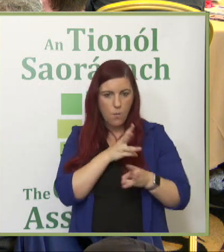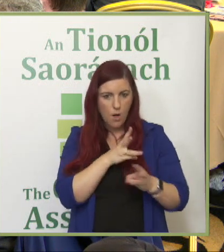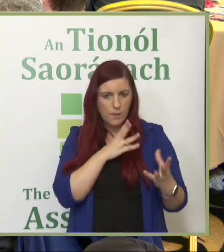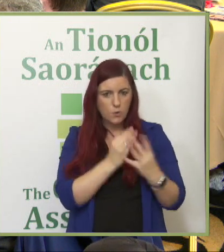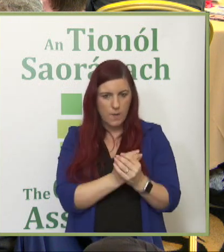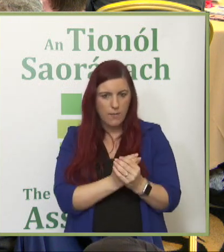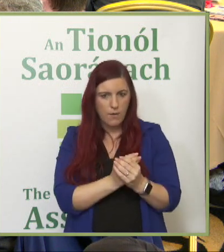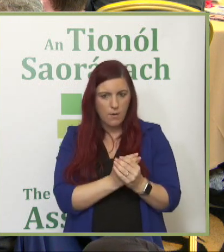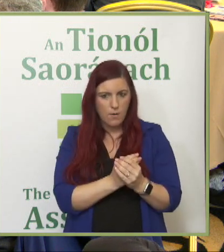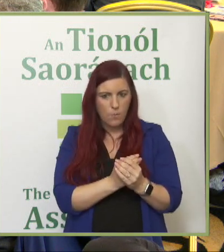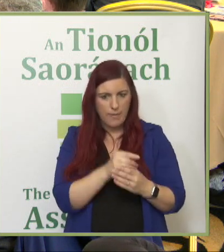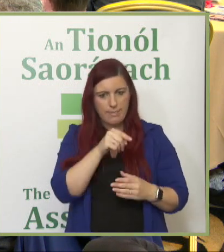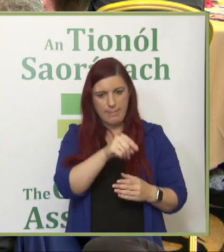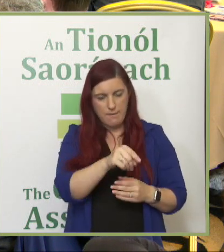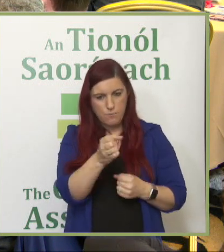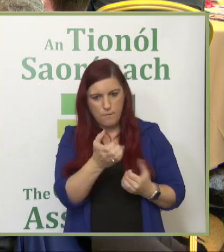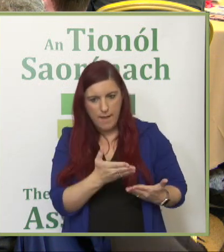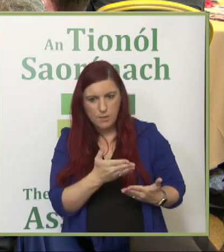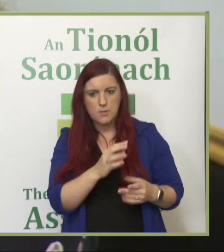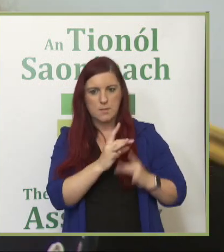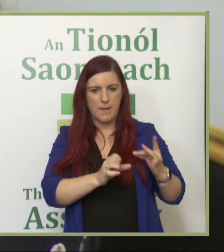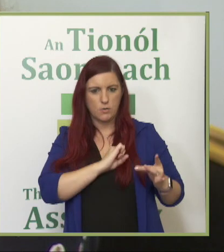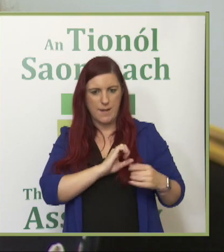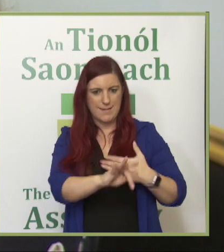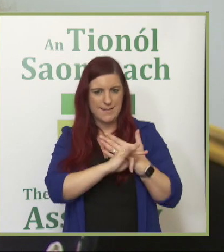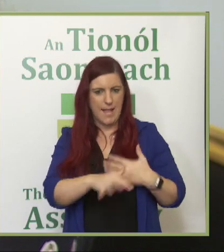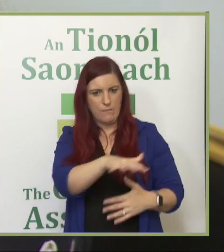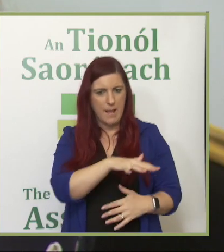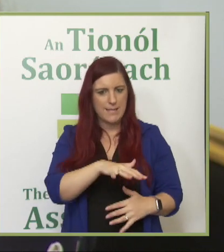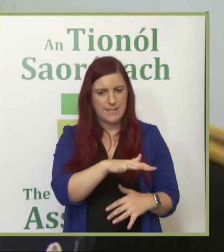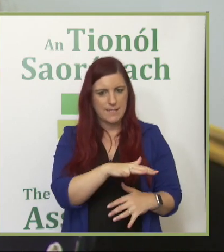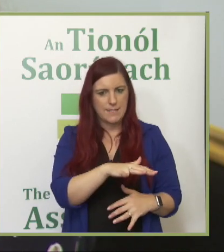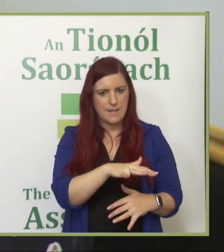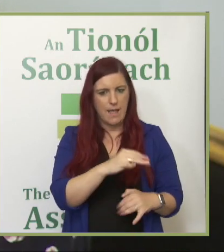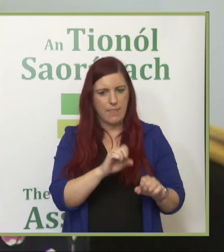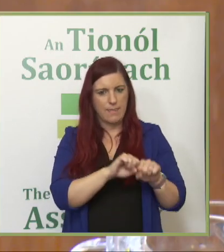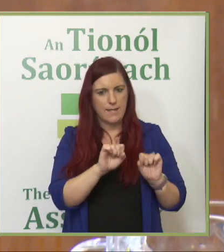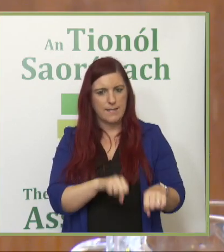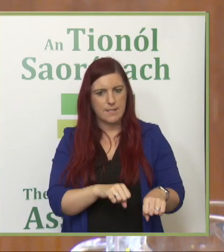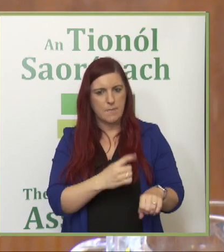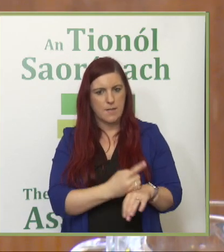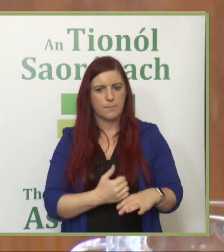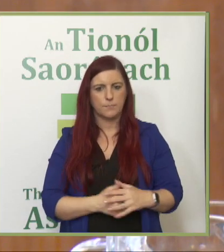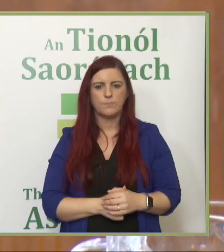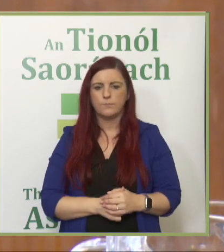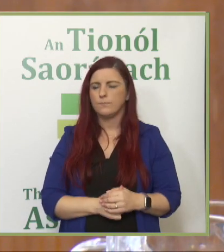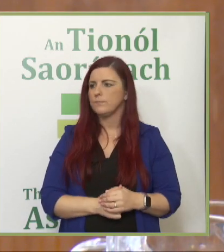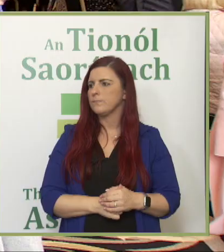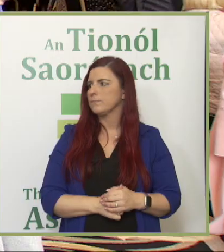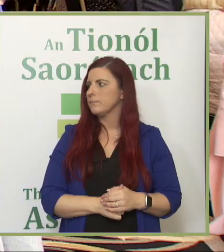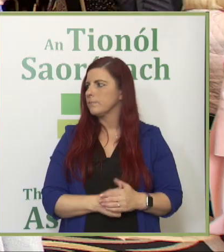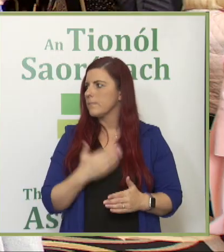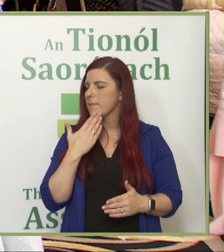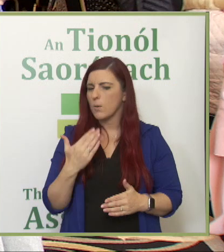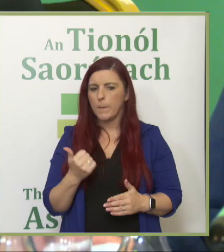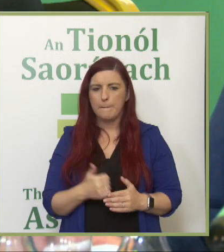closely with the site providers to ensure that that kind of system is put in place there. Thank you,